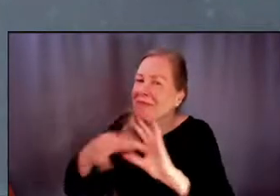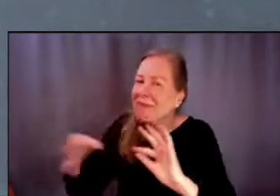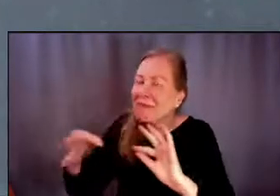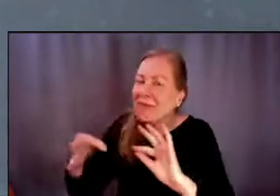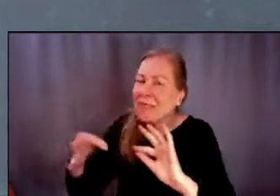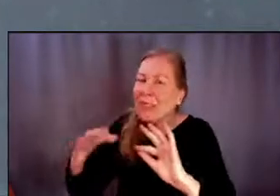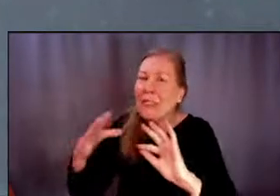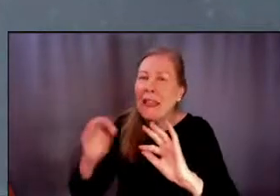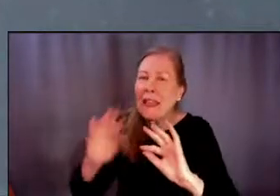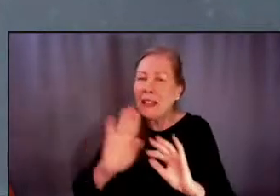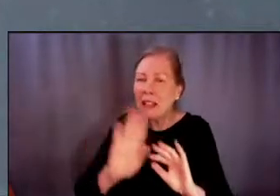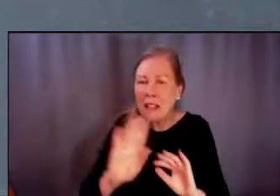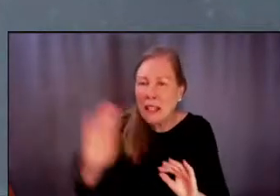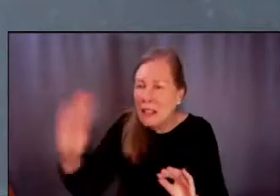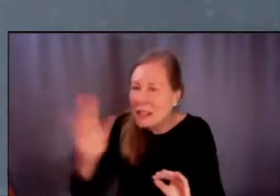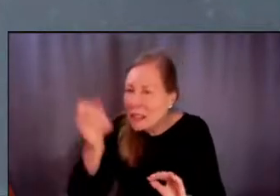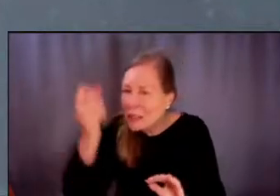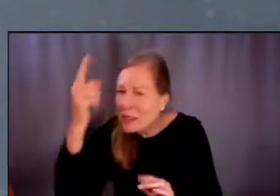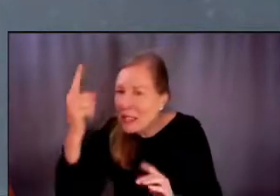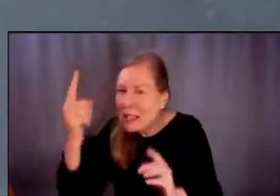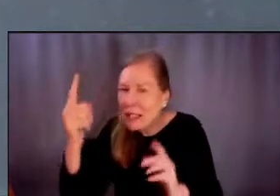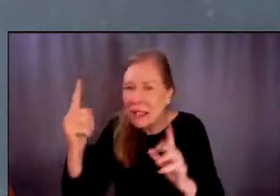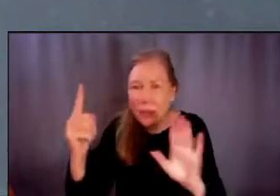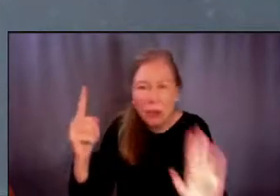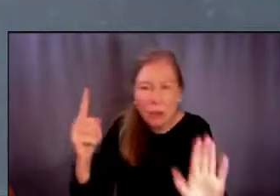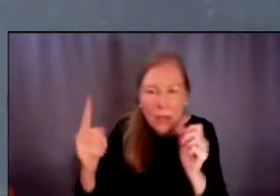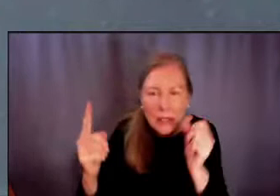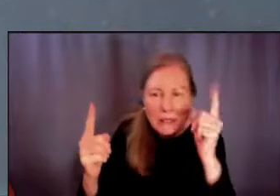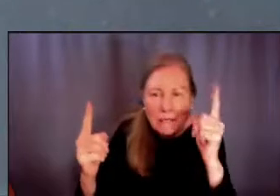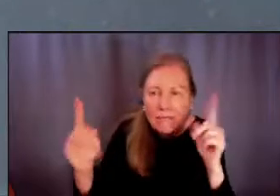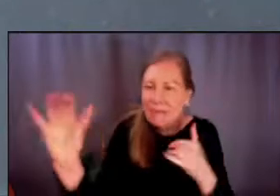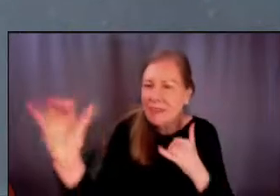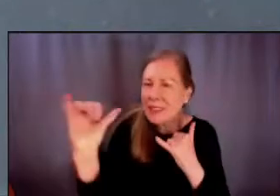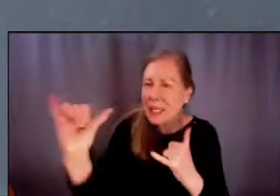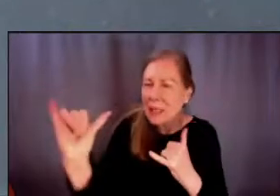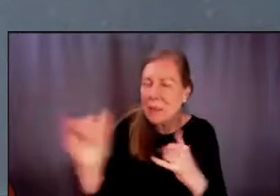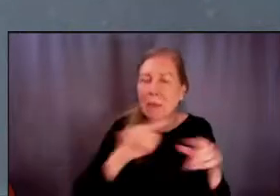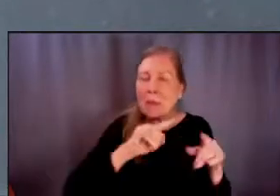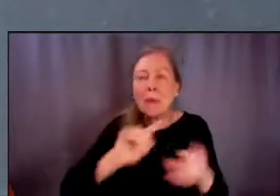understanding be yours. Go in that peace to love and serve the